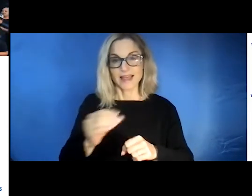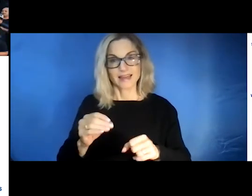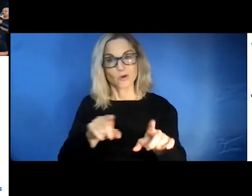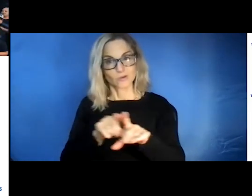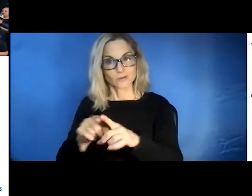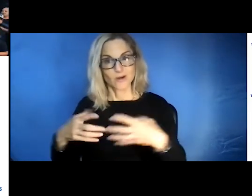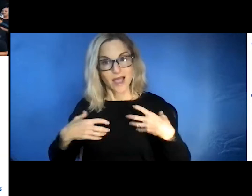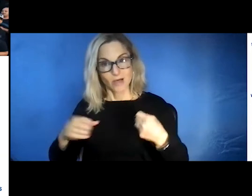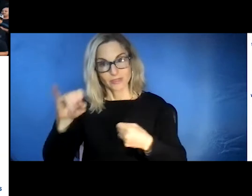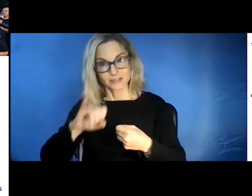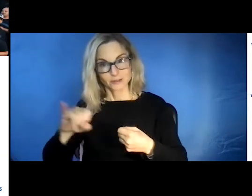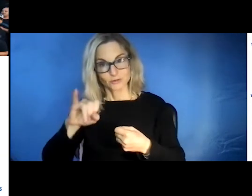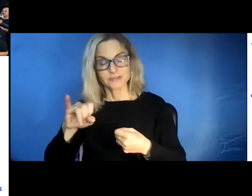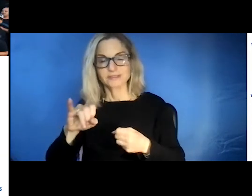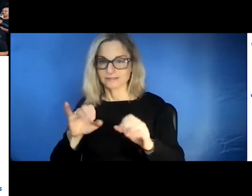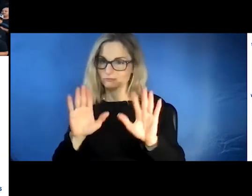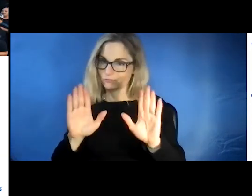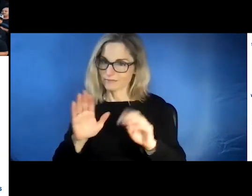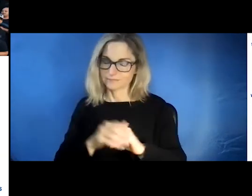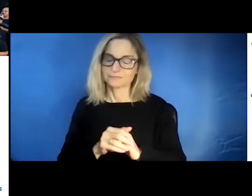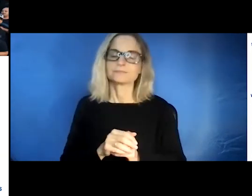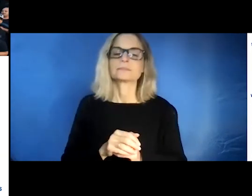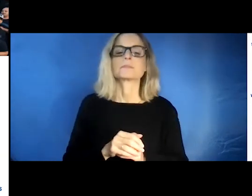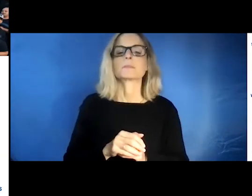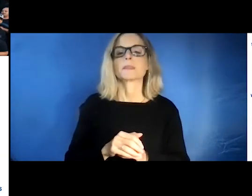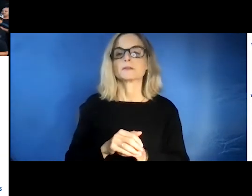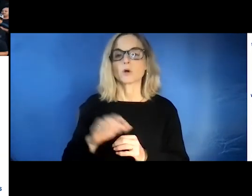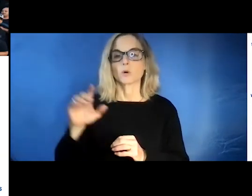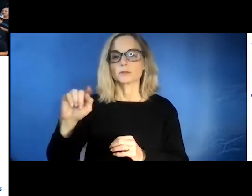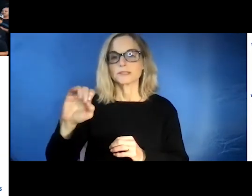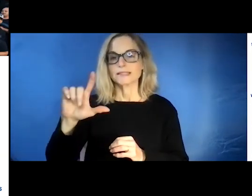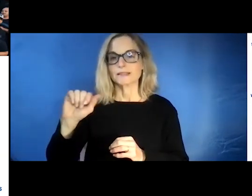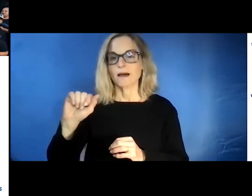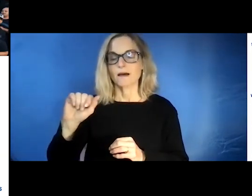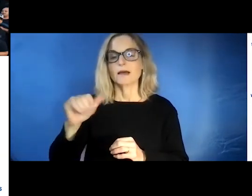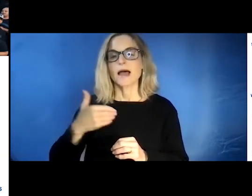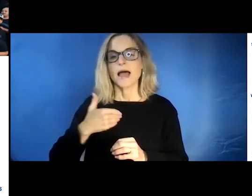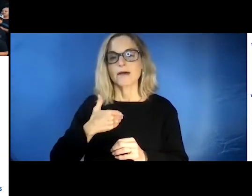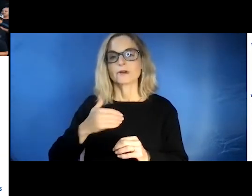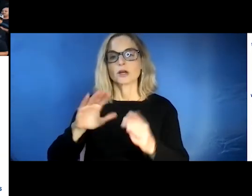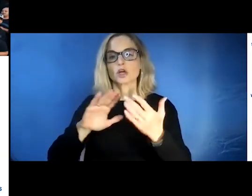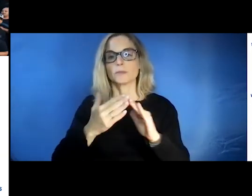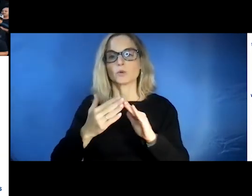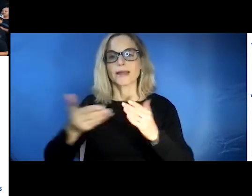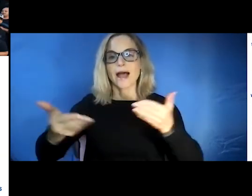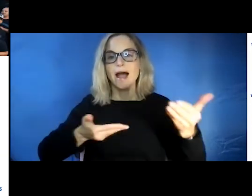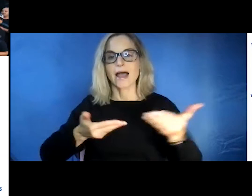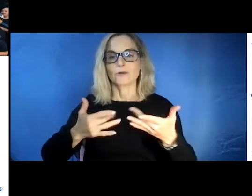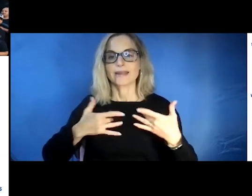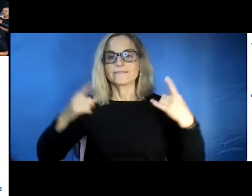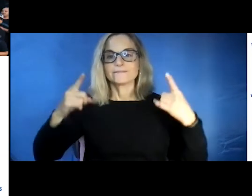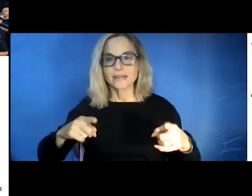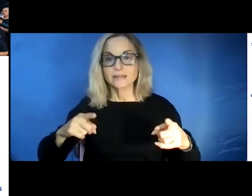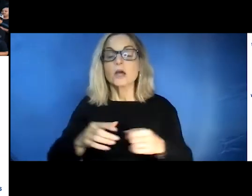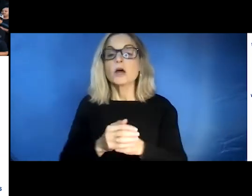So here's what Tesla is doing. By invitation only, they're going to be doing the community hiring event. You'll see this link on the